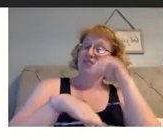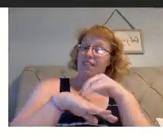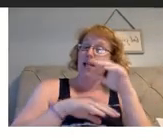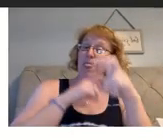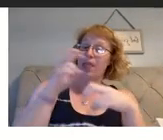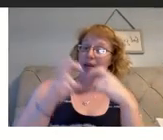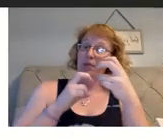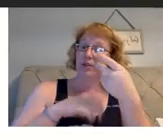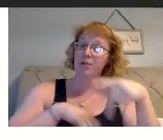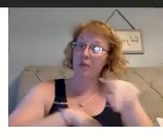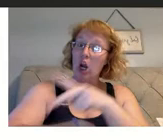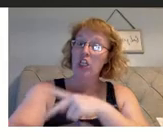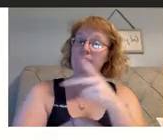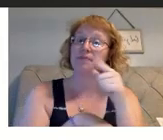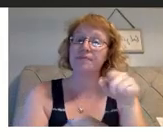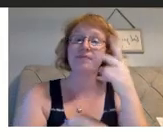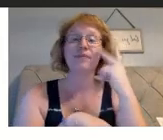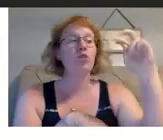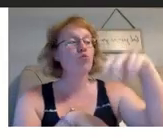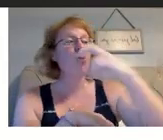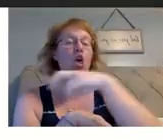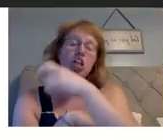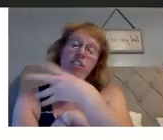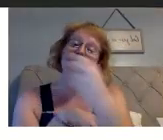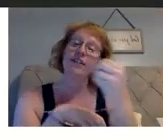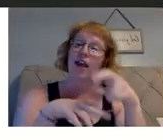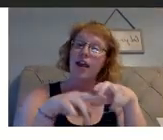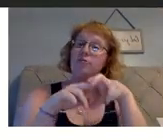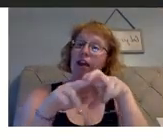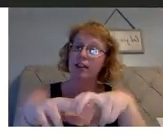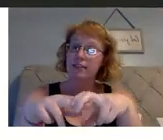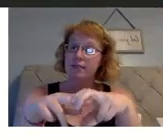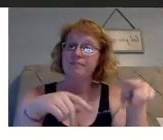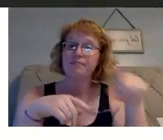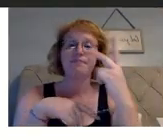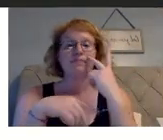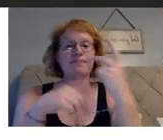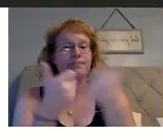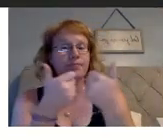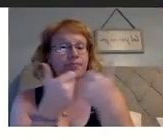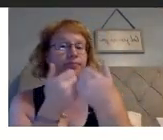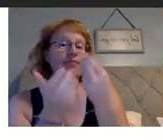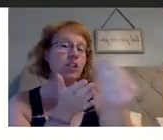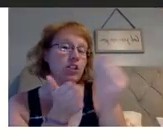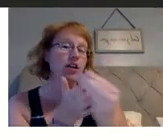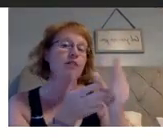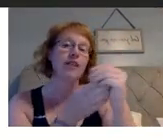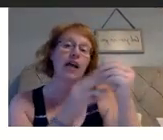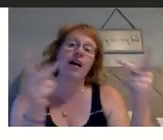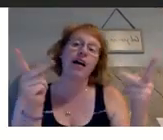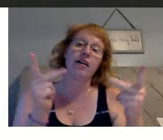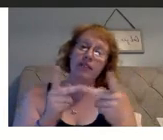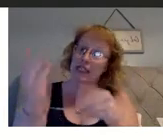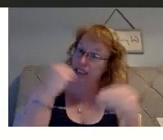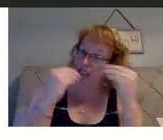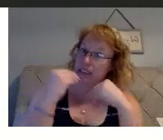amusement park. They see roller coasters and rides. They see games, shops, and places to